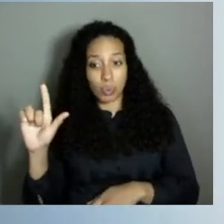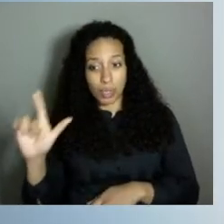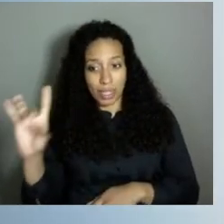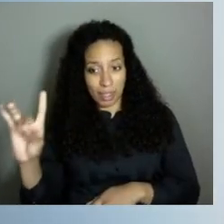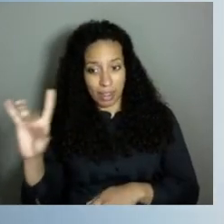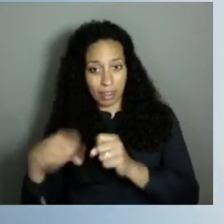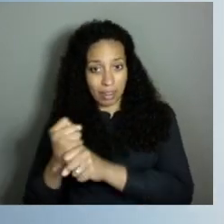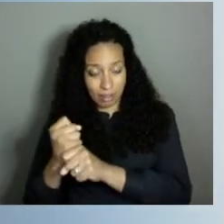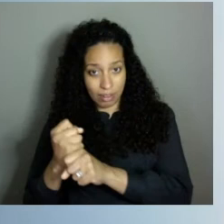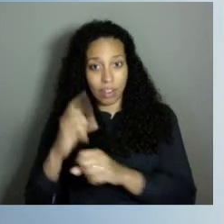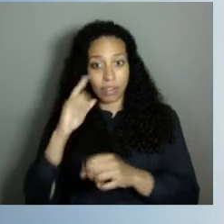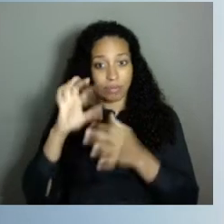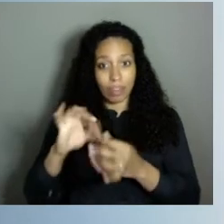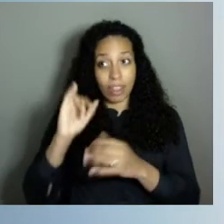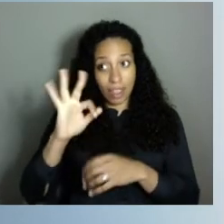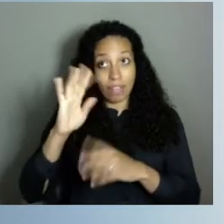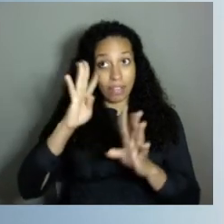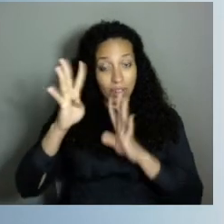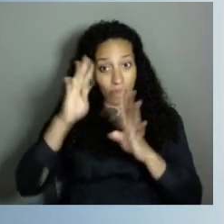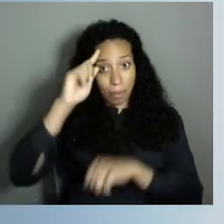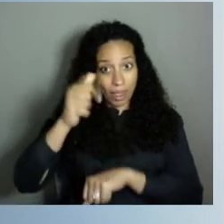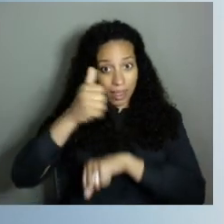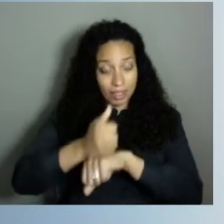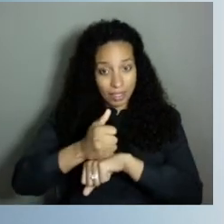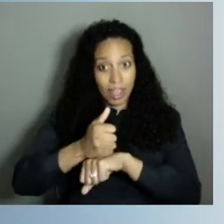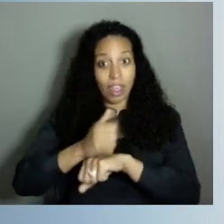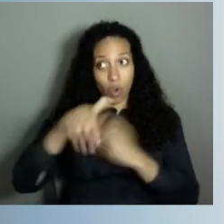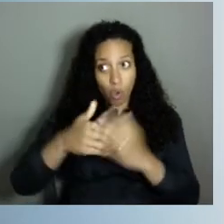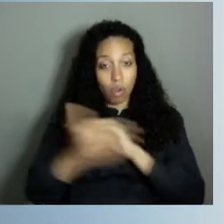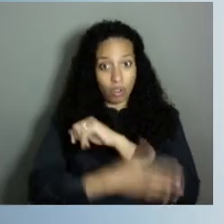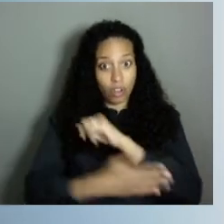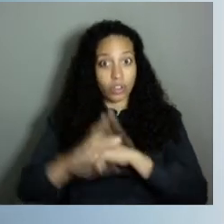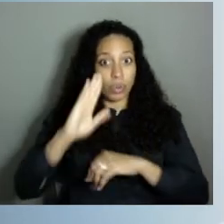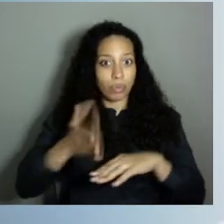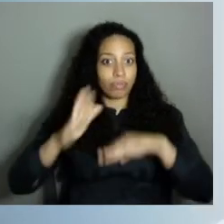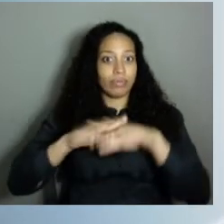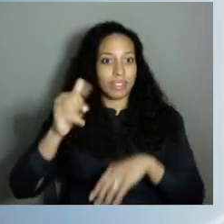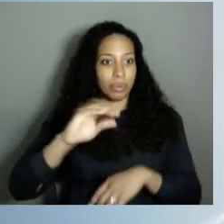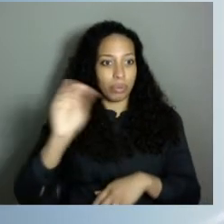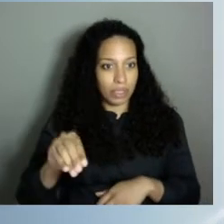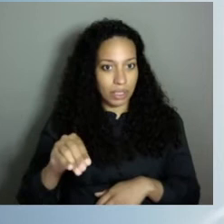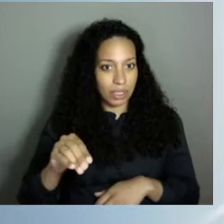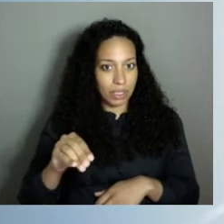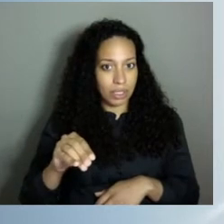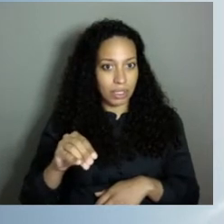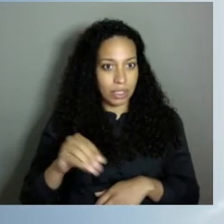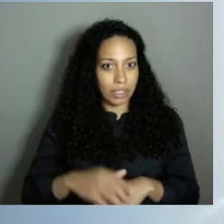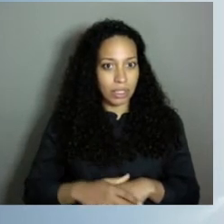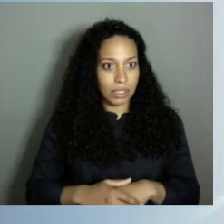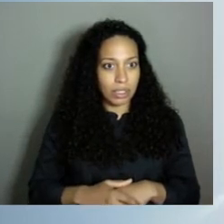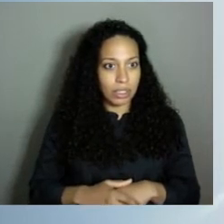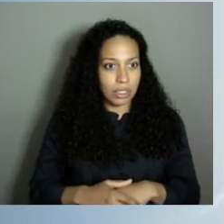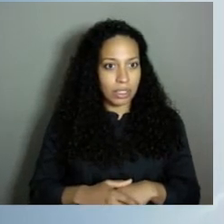all countries were raised by 10%. This is extremely high stakes. Going back to